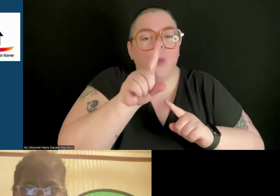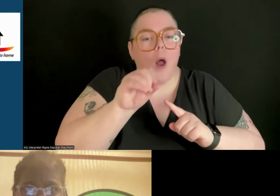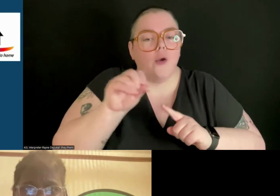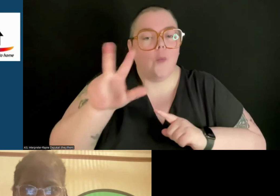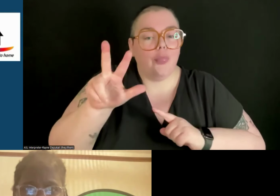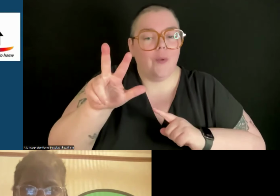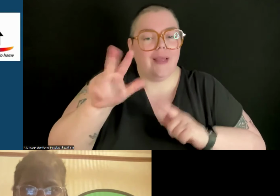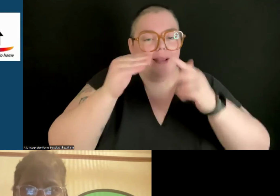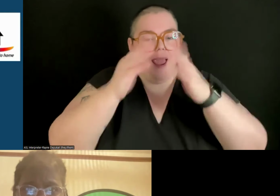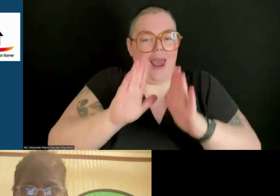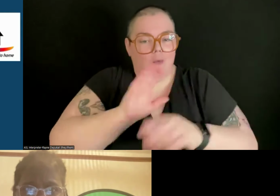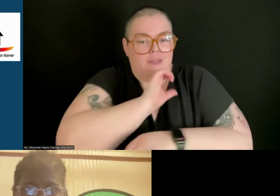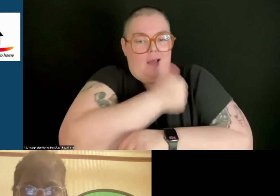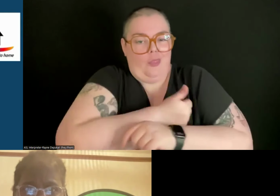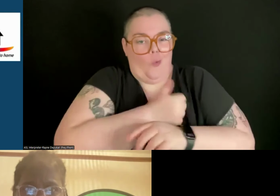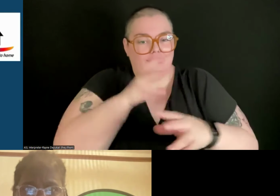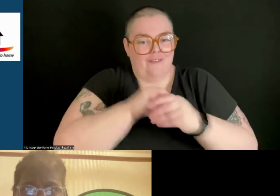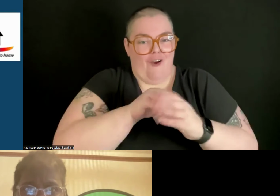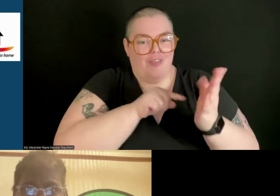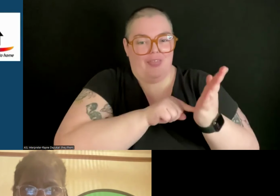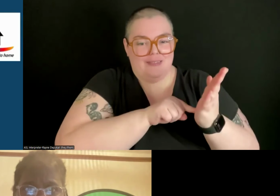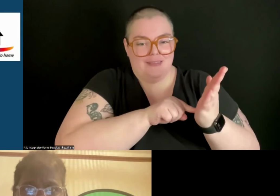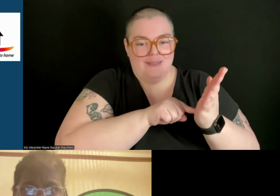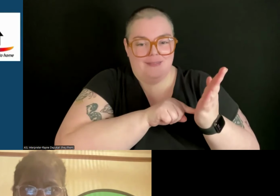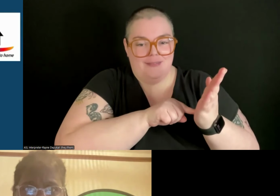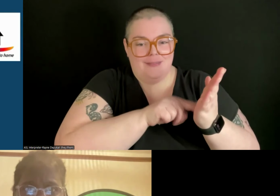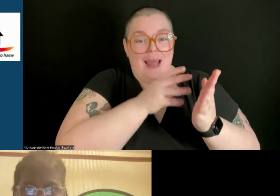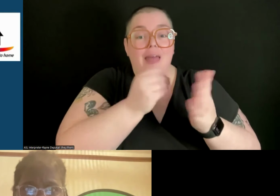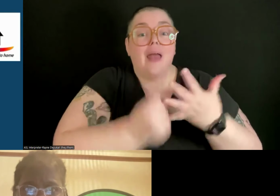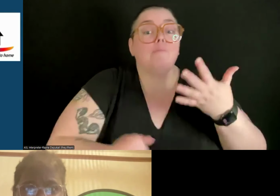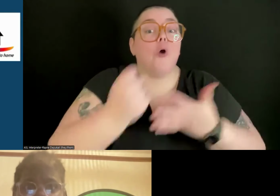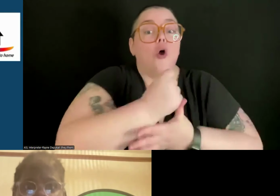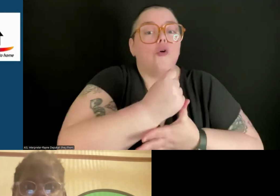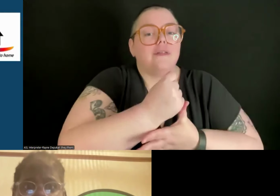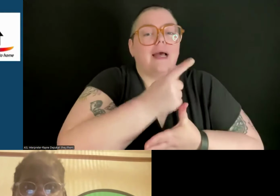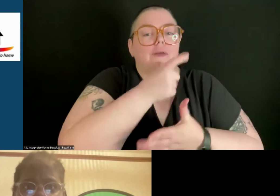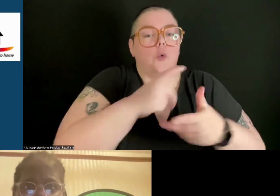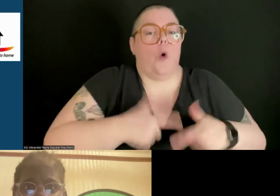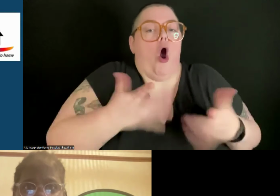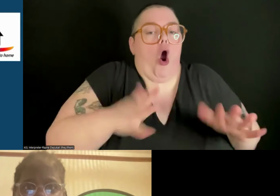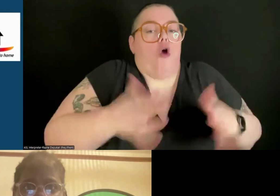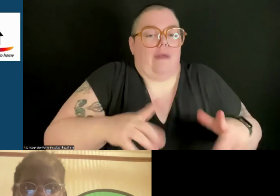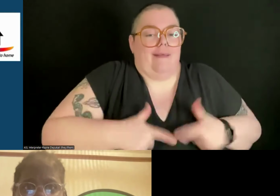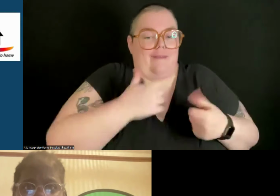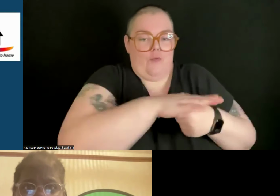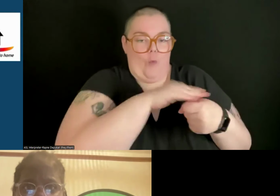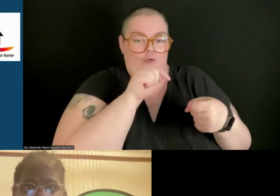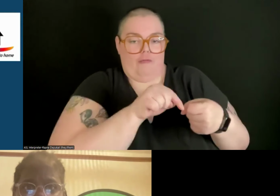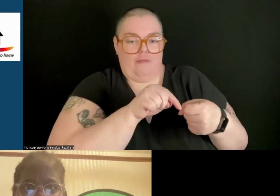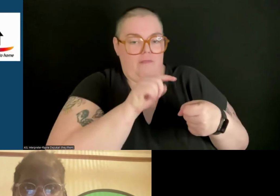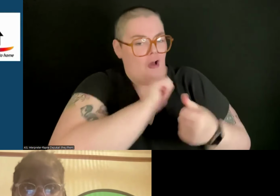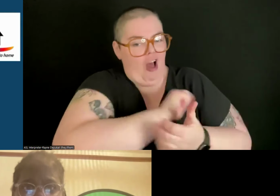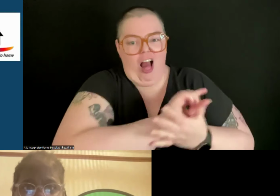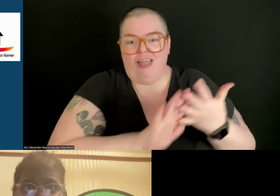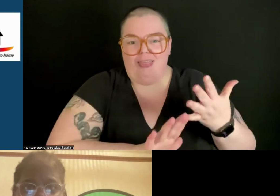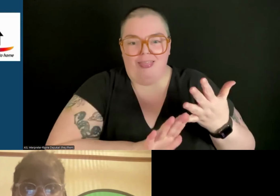authorities participate, and they all prioritize local residents. So if you're not a local resident, you could